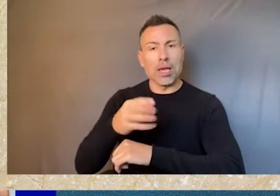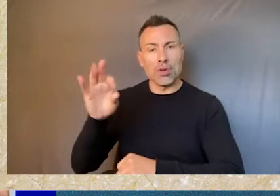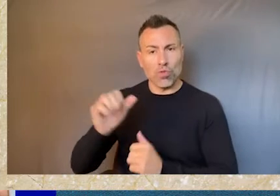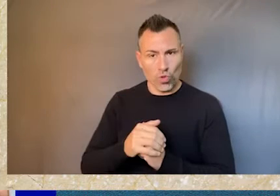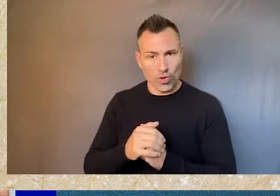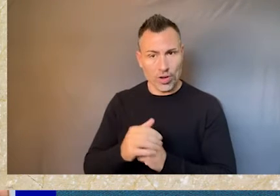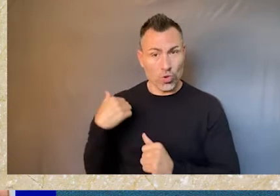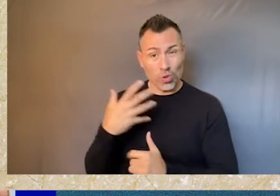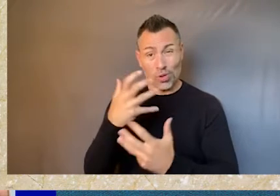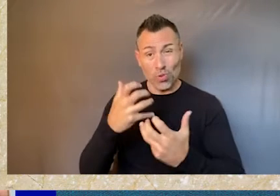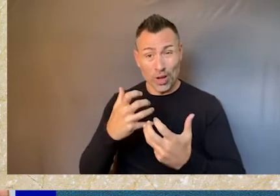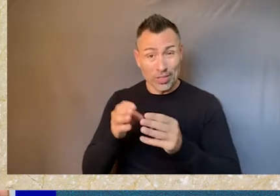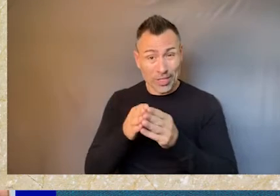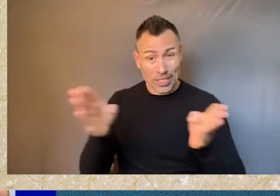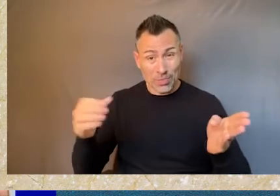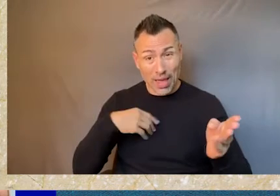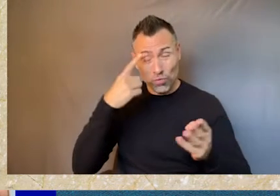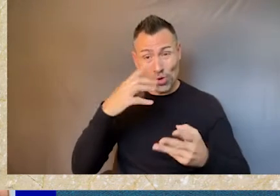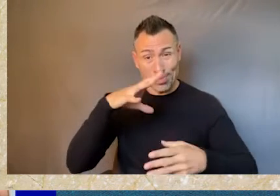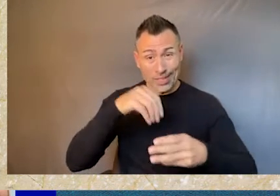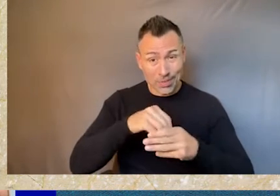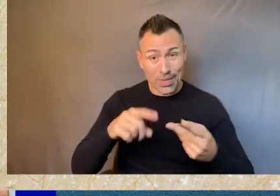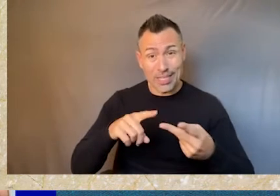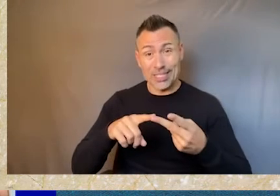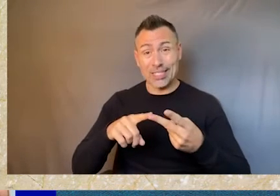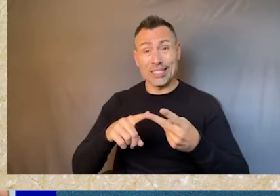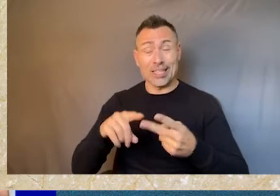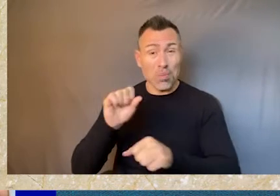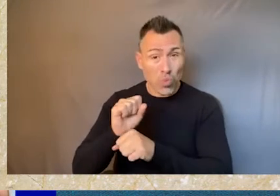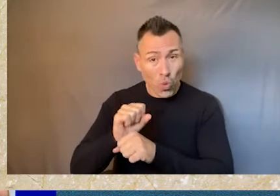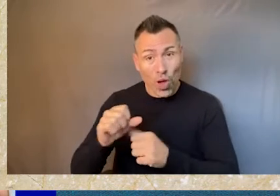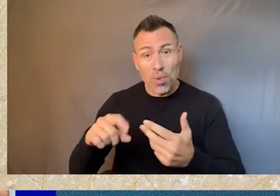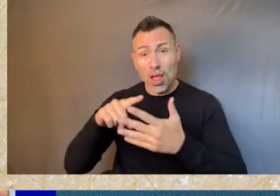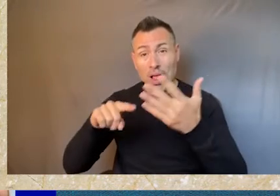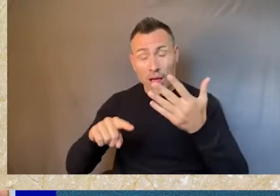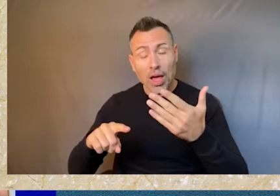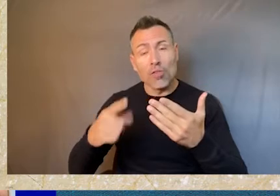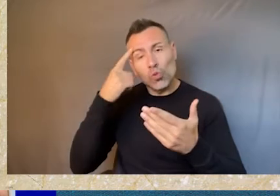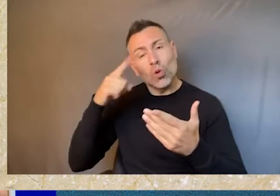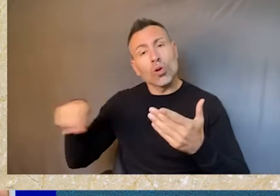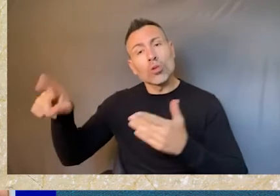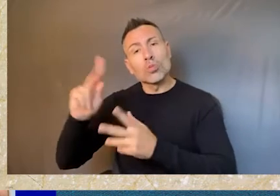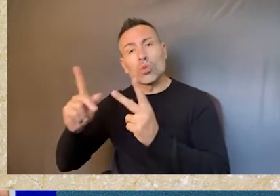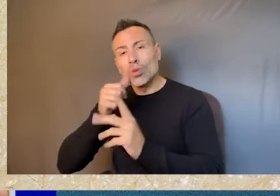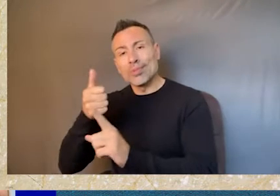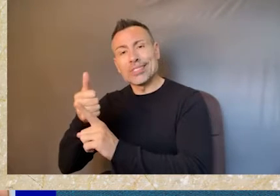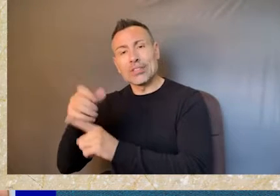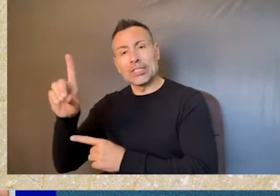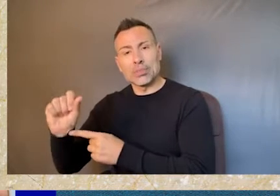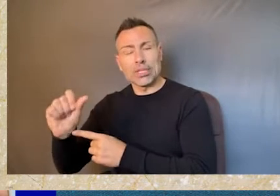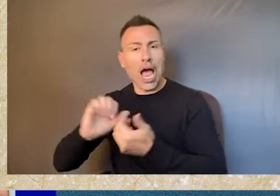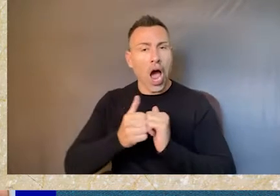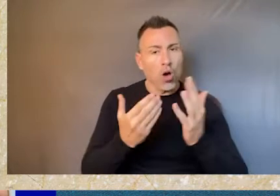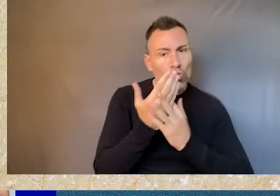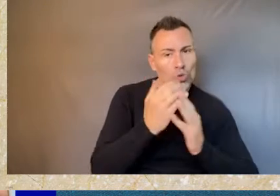education, employment, and acceptance of persons with disabilities through advocacy, litigation, education, and training. We started